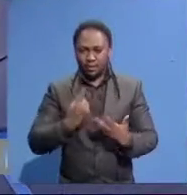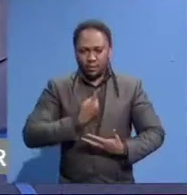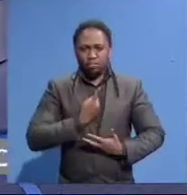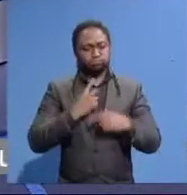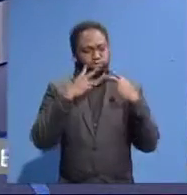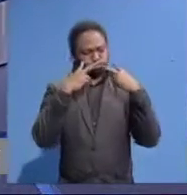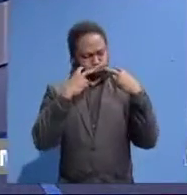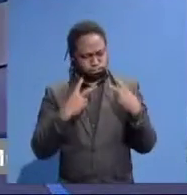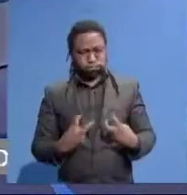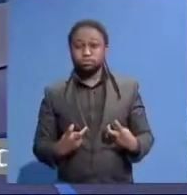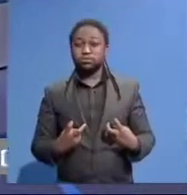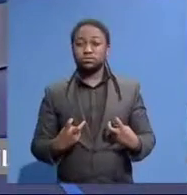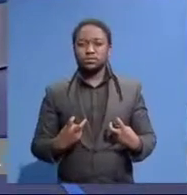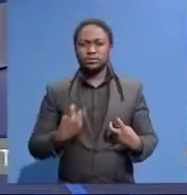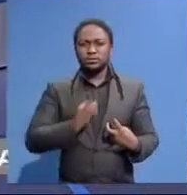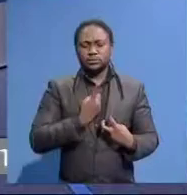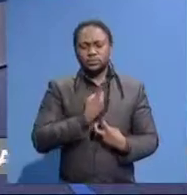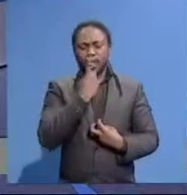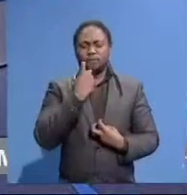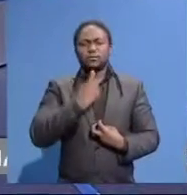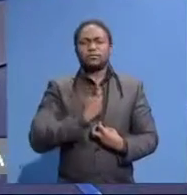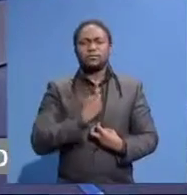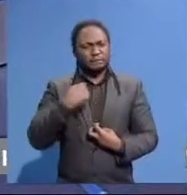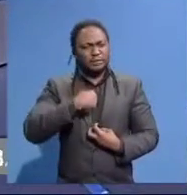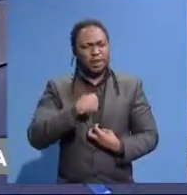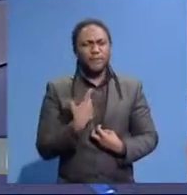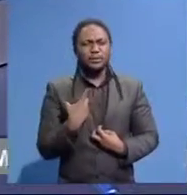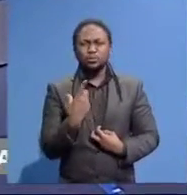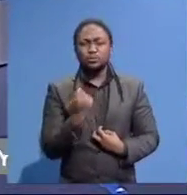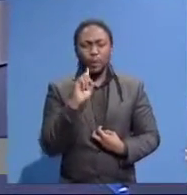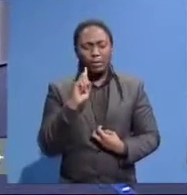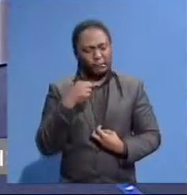self, really to ask themselves, what is it that I can do to contribute further?